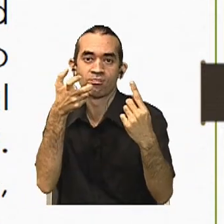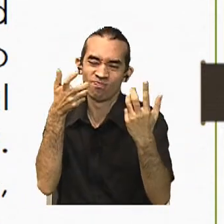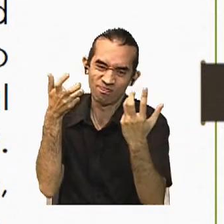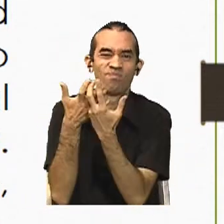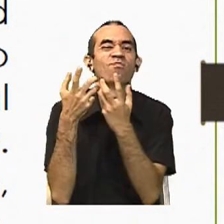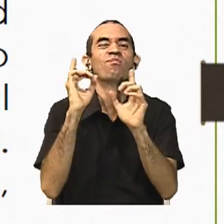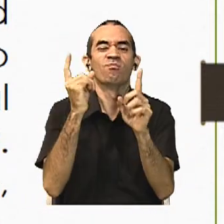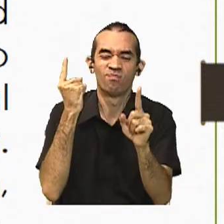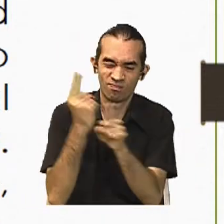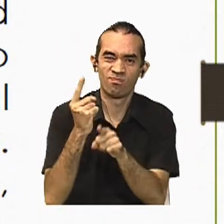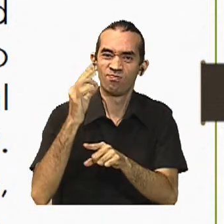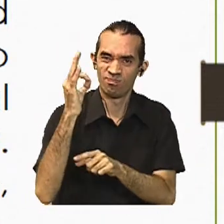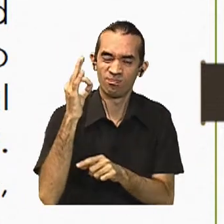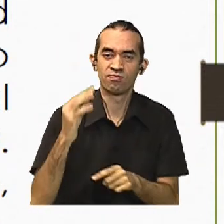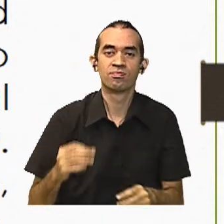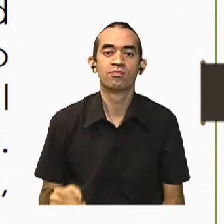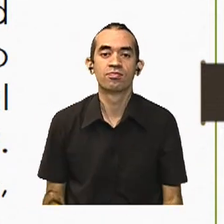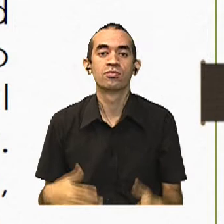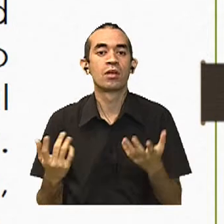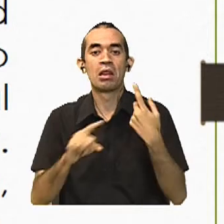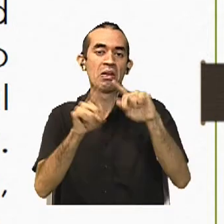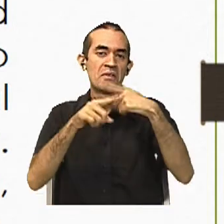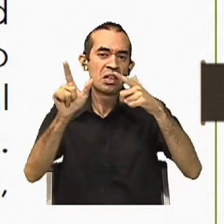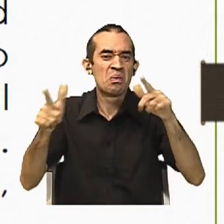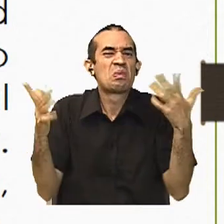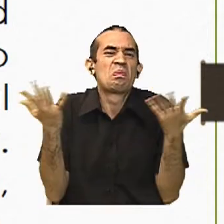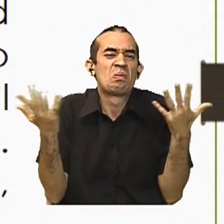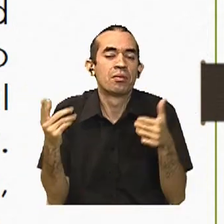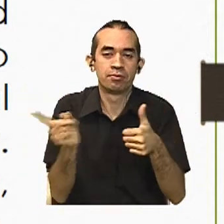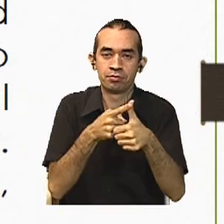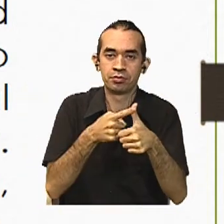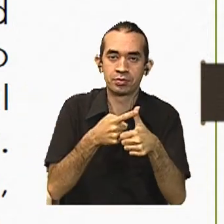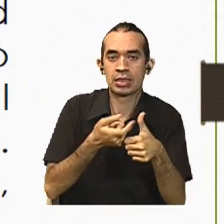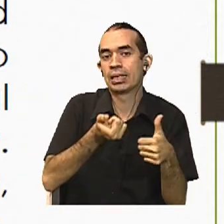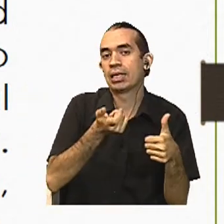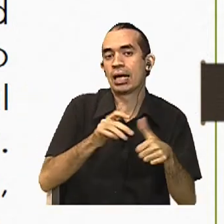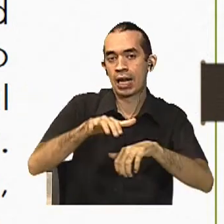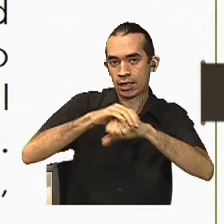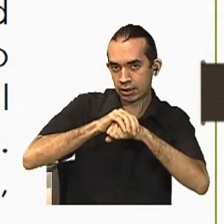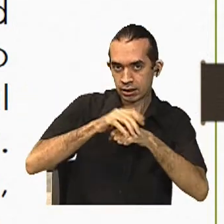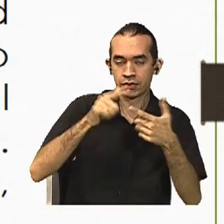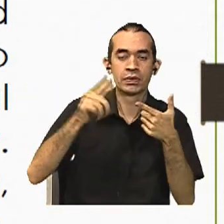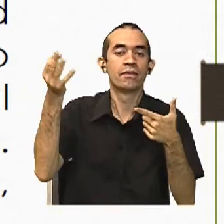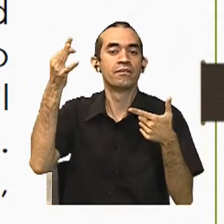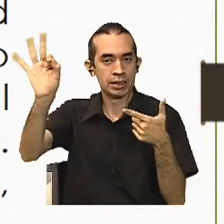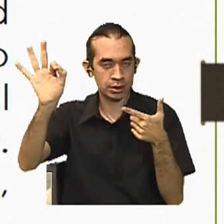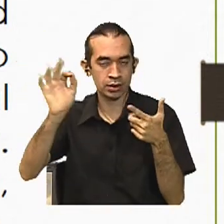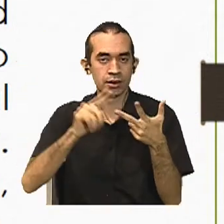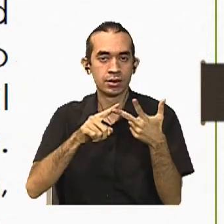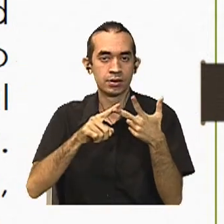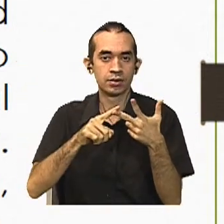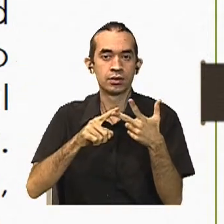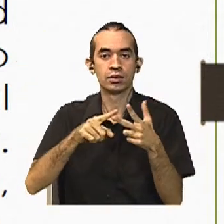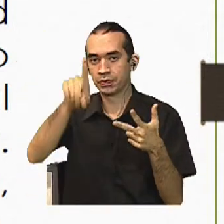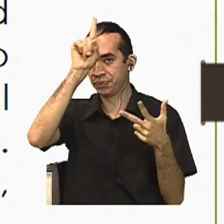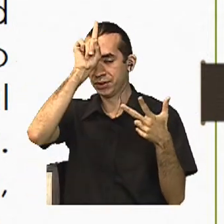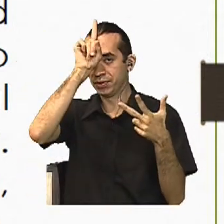accuracy. The languages include English, French,